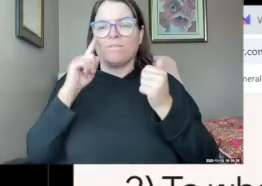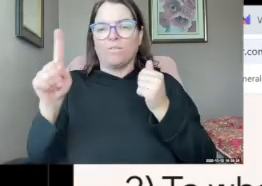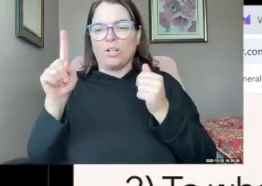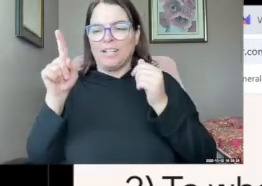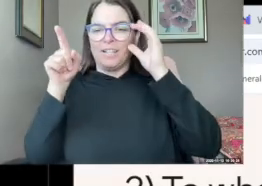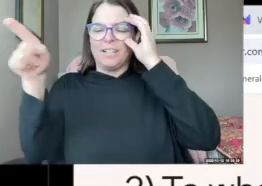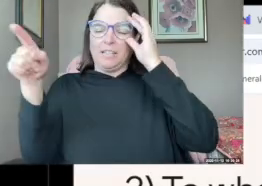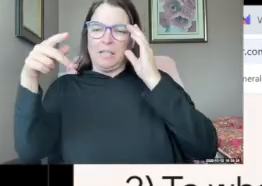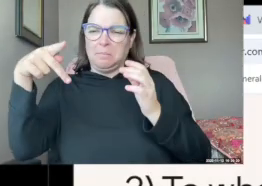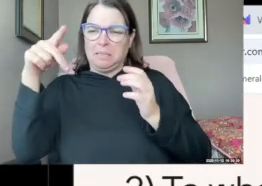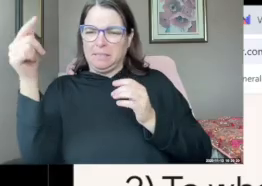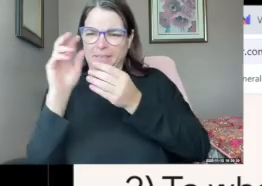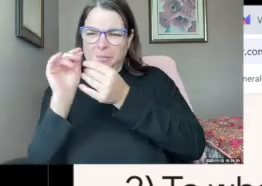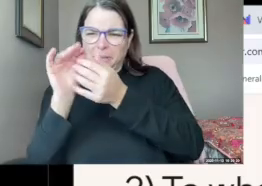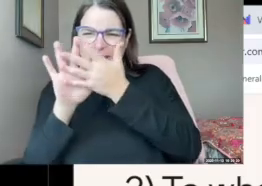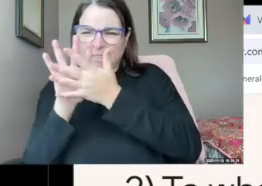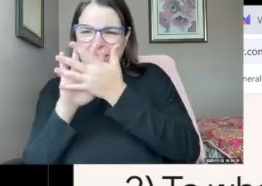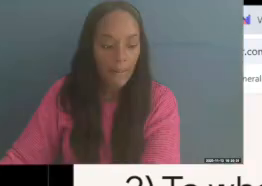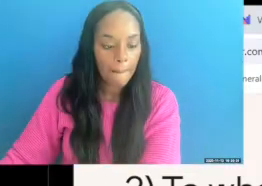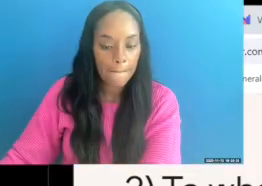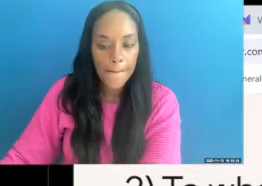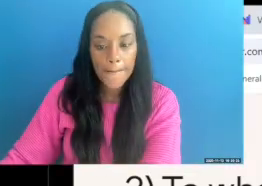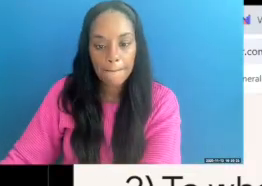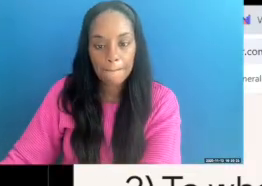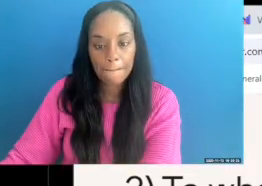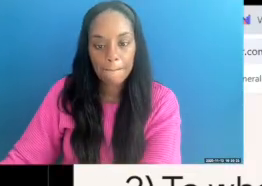or switch on, waiting for PG